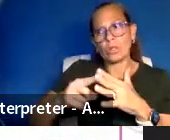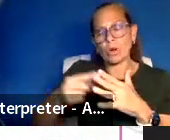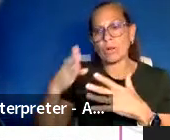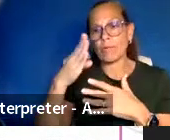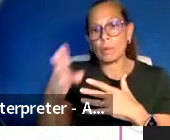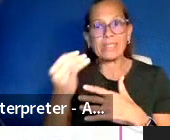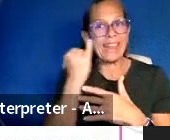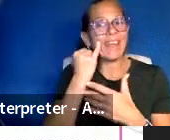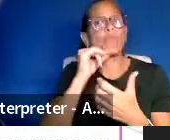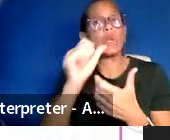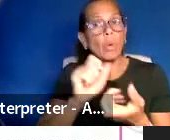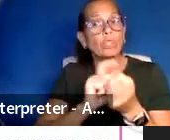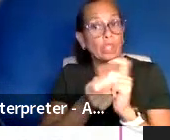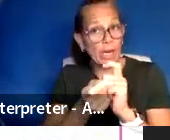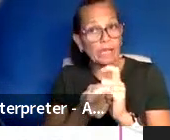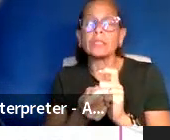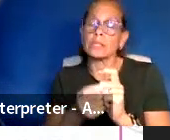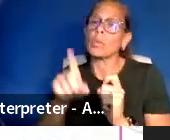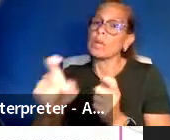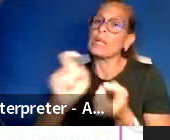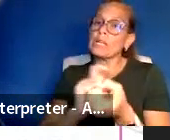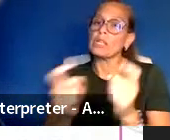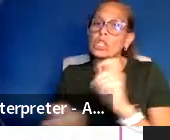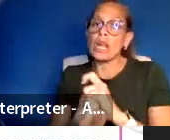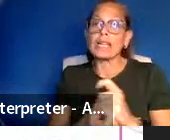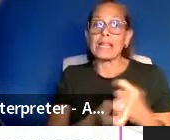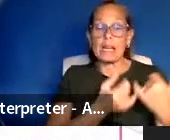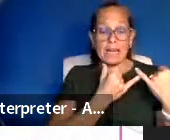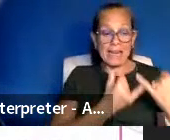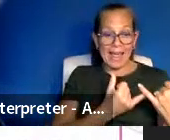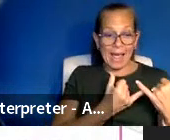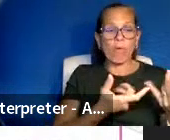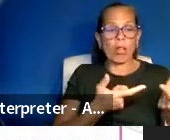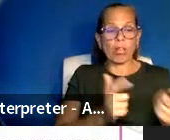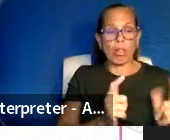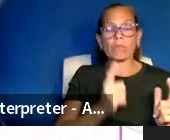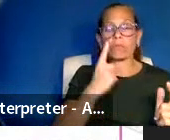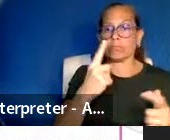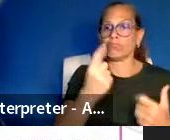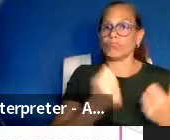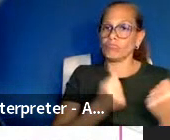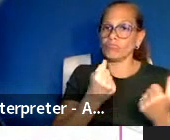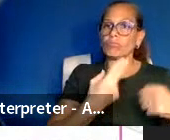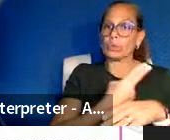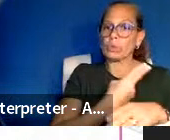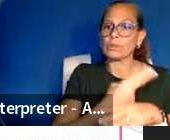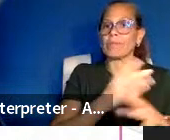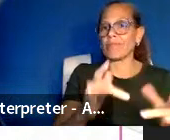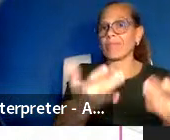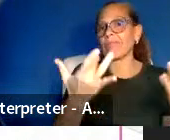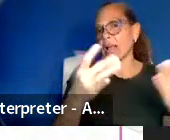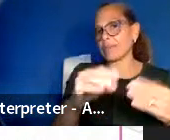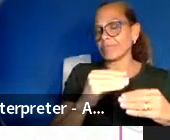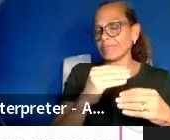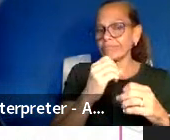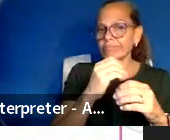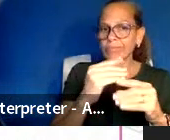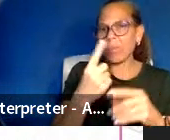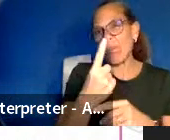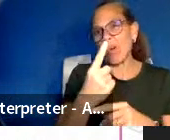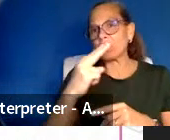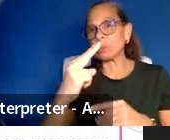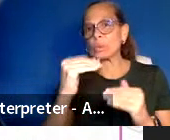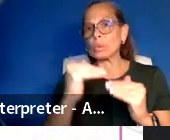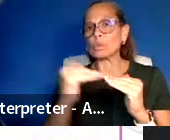if we wouldn't change the zoning. And the existing zoning allows for automotive uses and light manufacturing, typically in 1 or 2 story